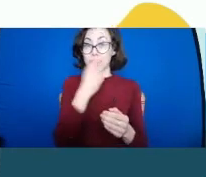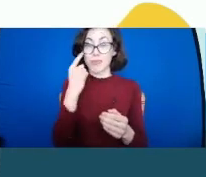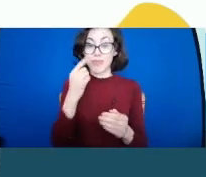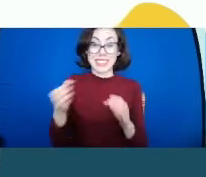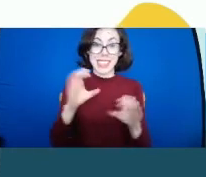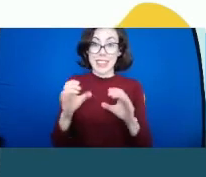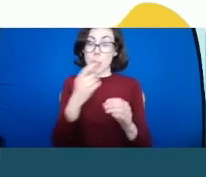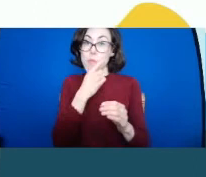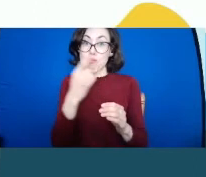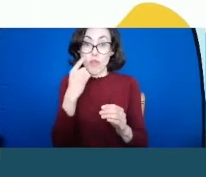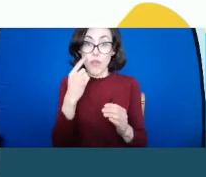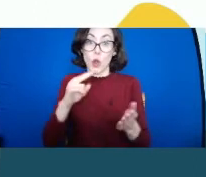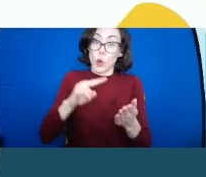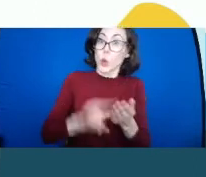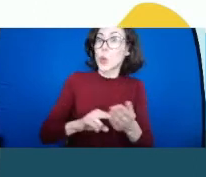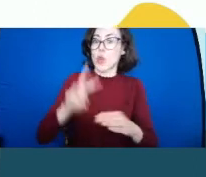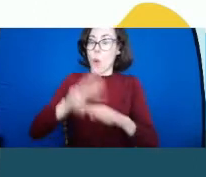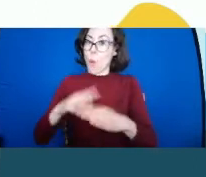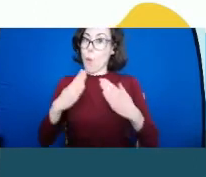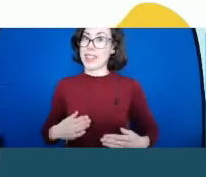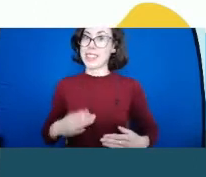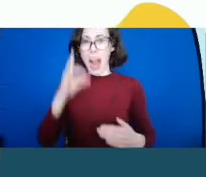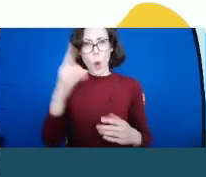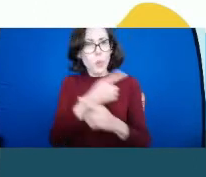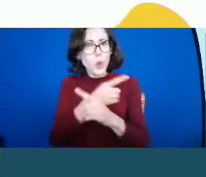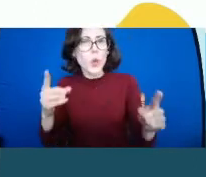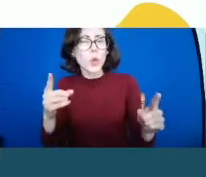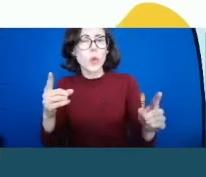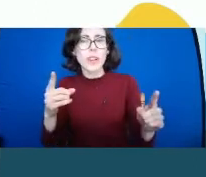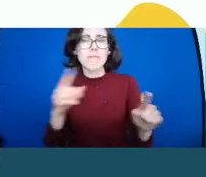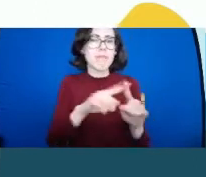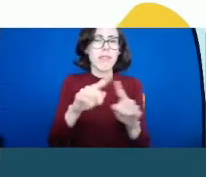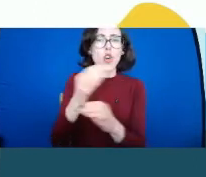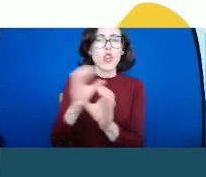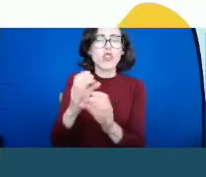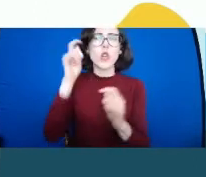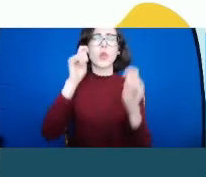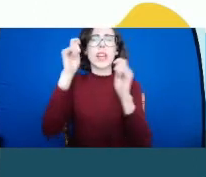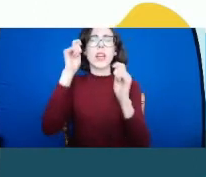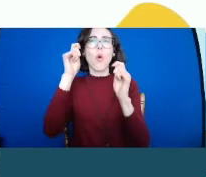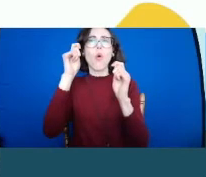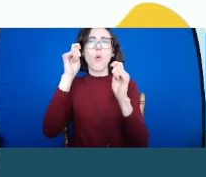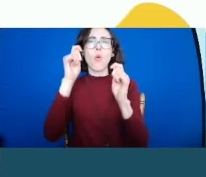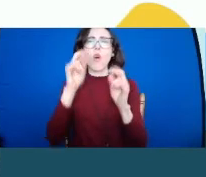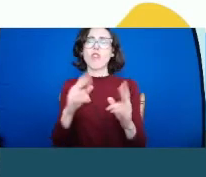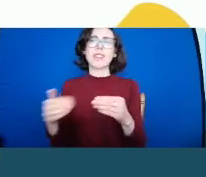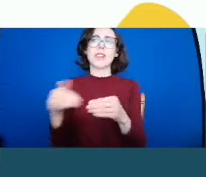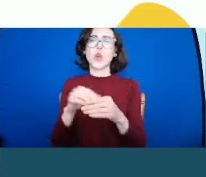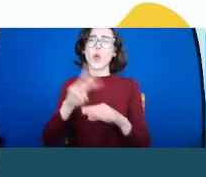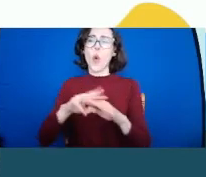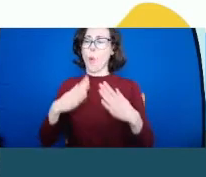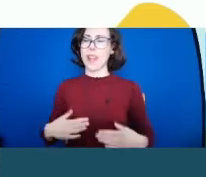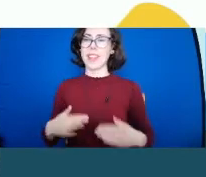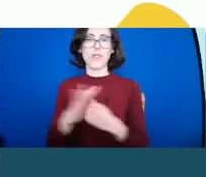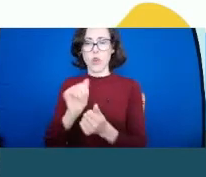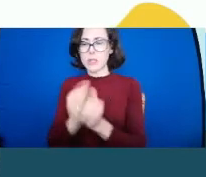that your country will begin to think of wellness as part of our discipline in adaptive physical activity, recreation, and